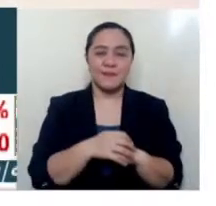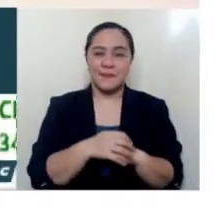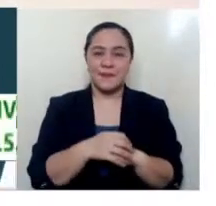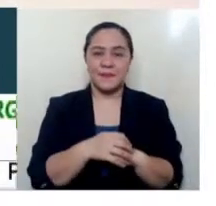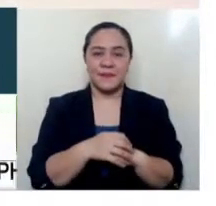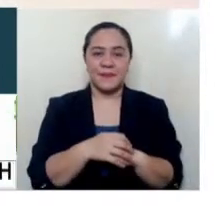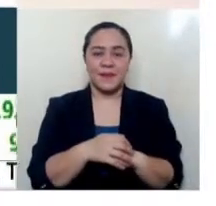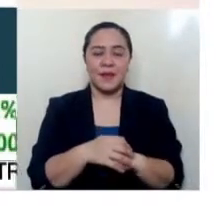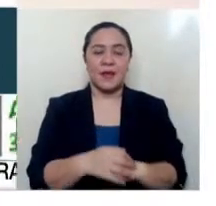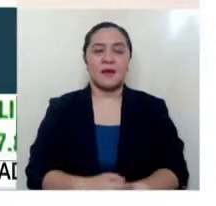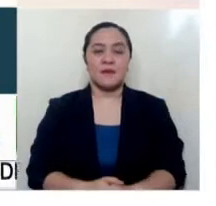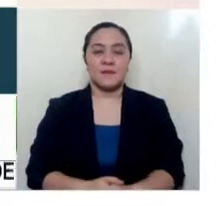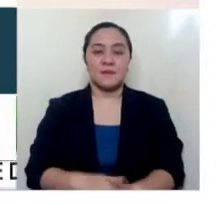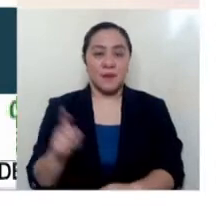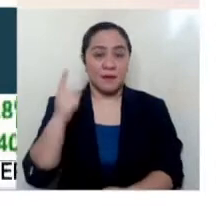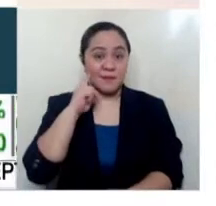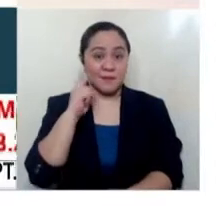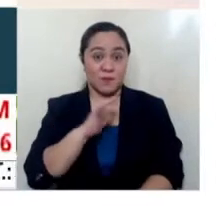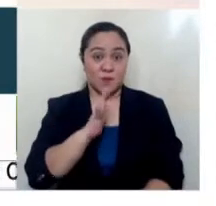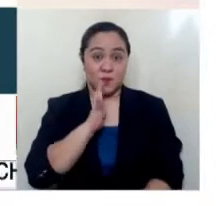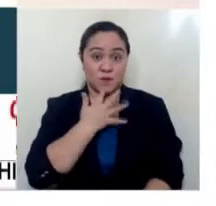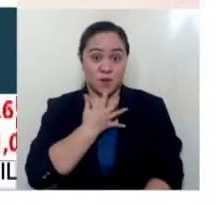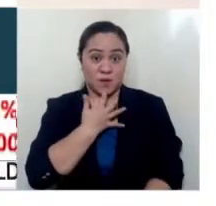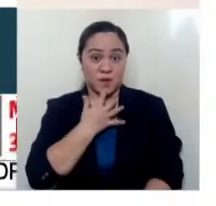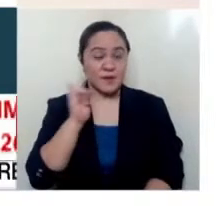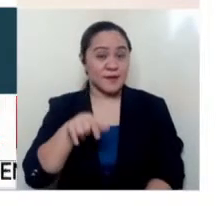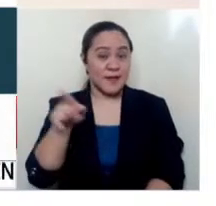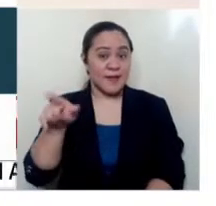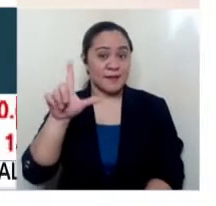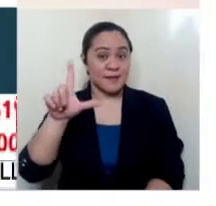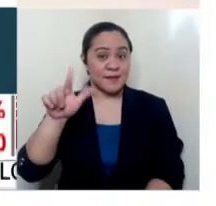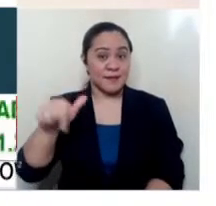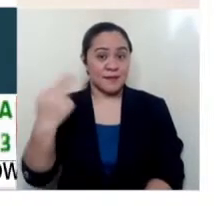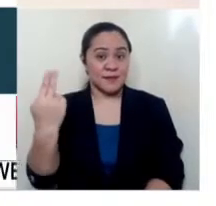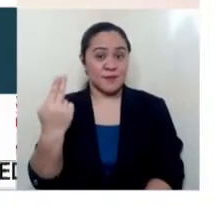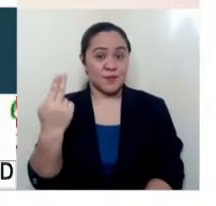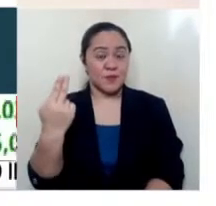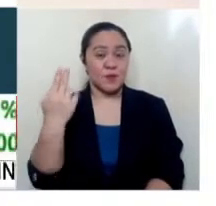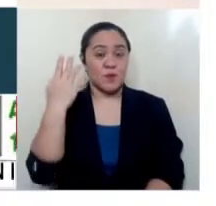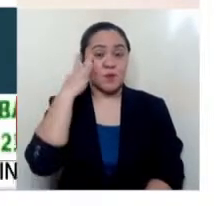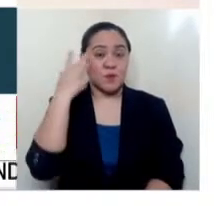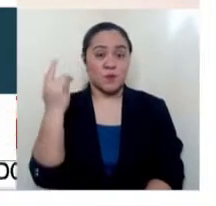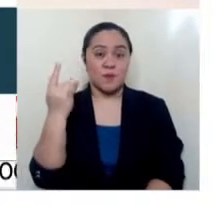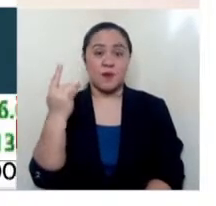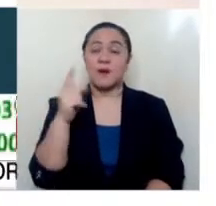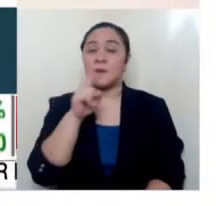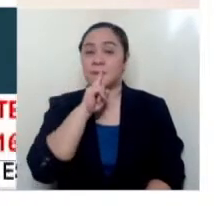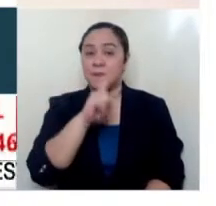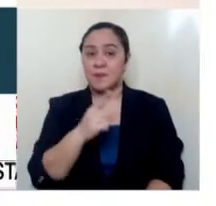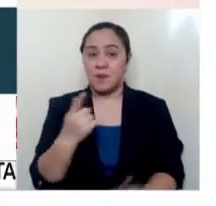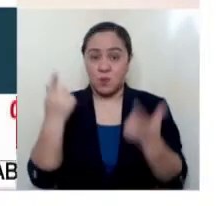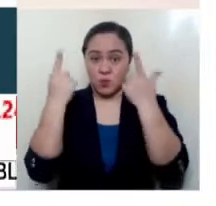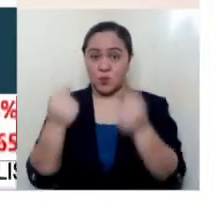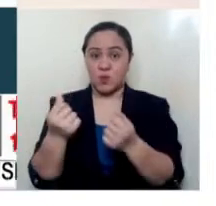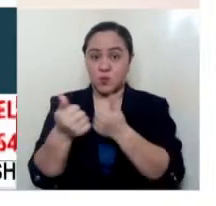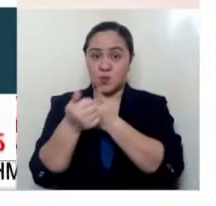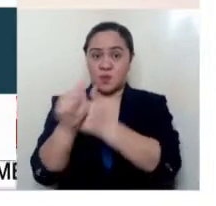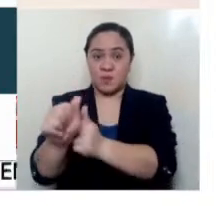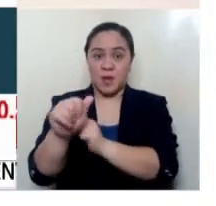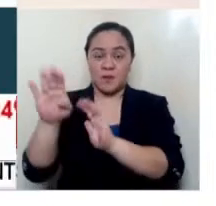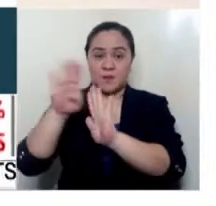I don't know how serious the LGUs are, no, in terms of really implementing that kind